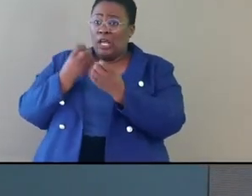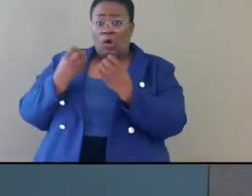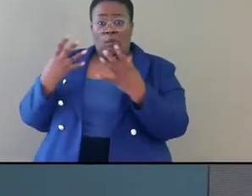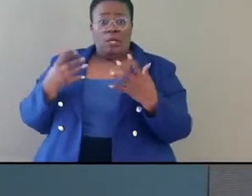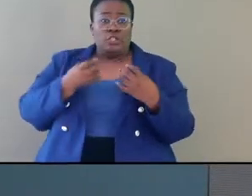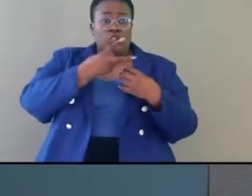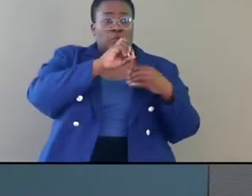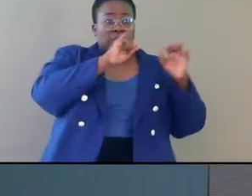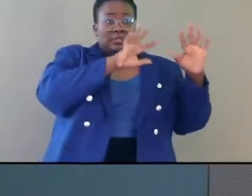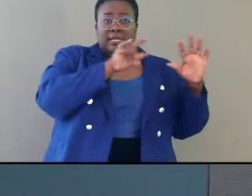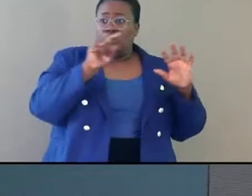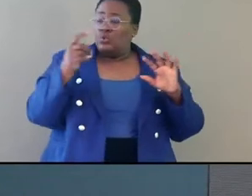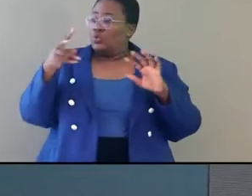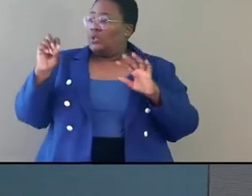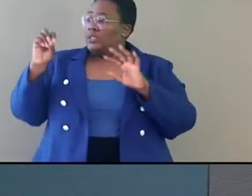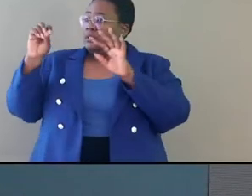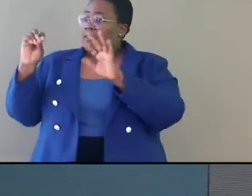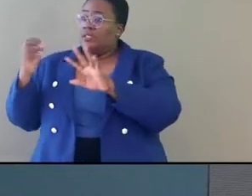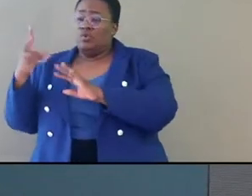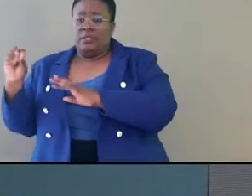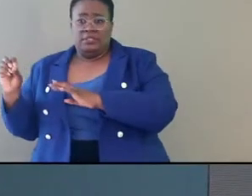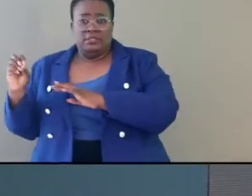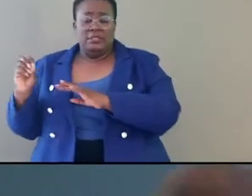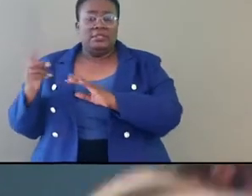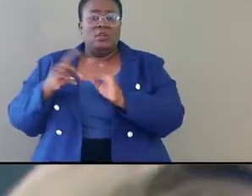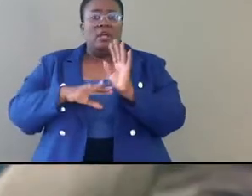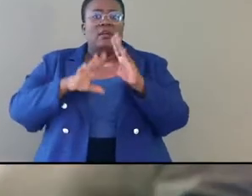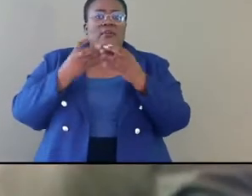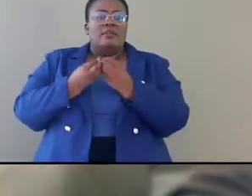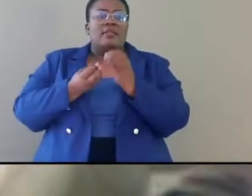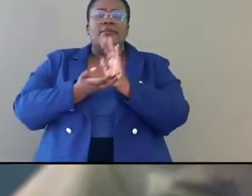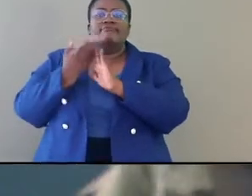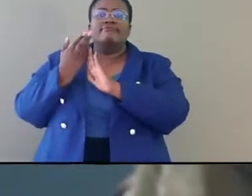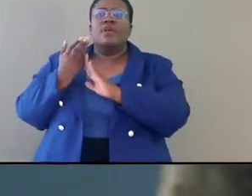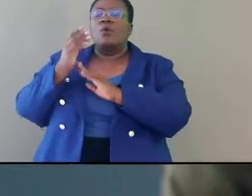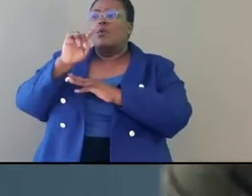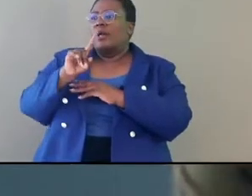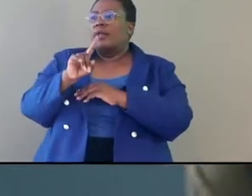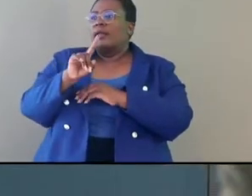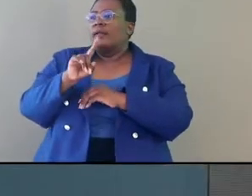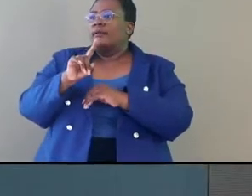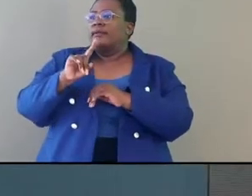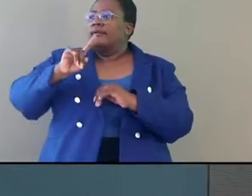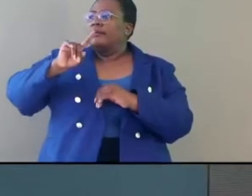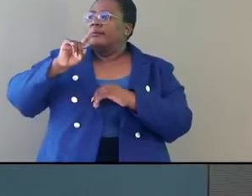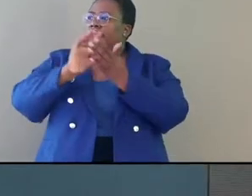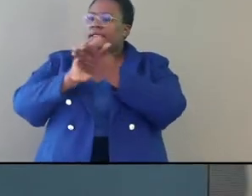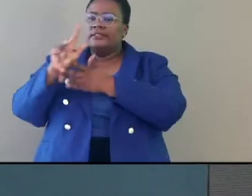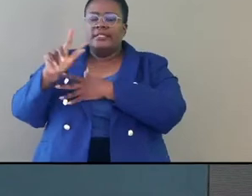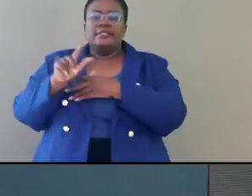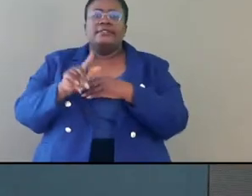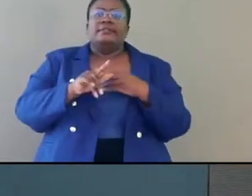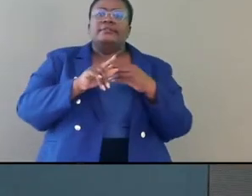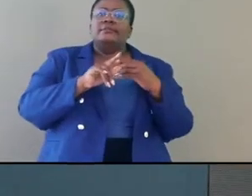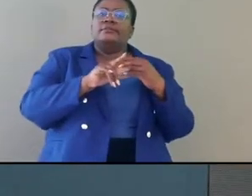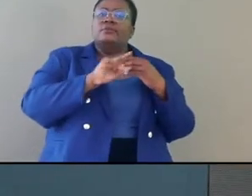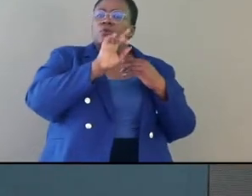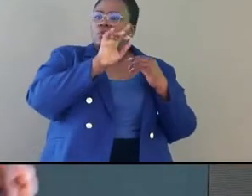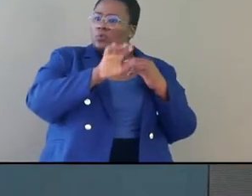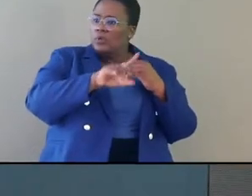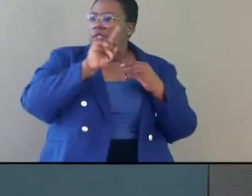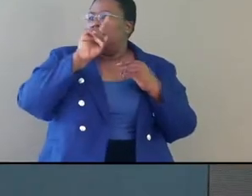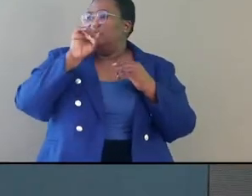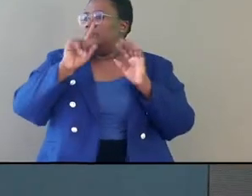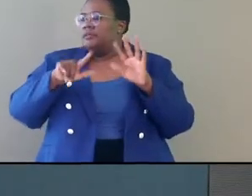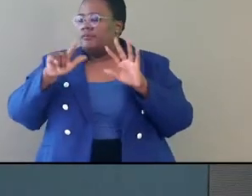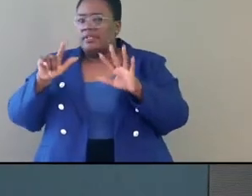2010 to 2020 rates and taxes have increased by 118% rates electricity tariffs by 177% and water